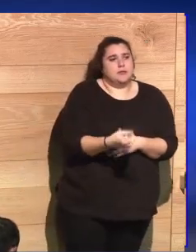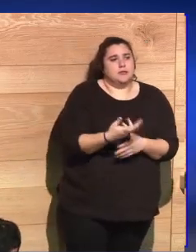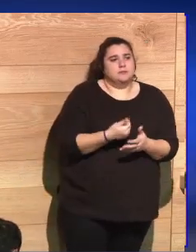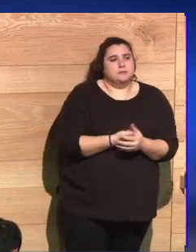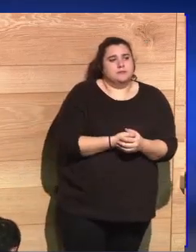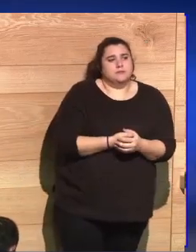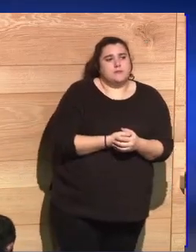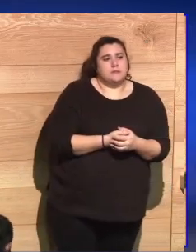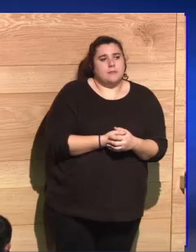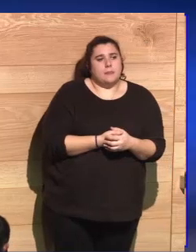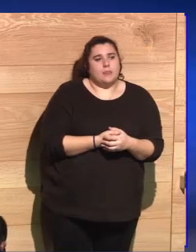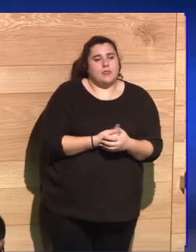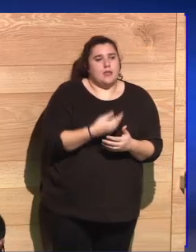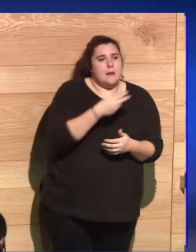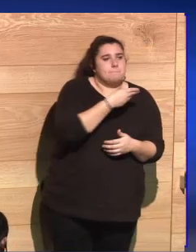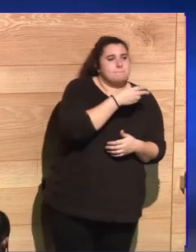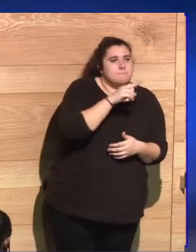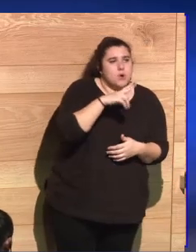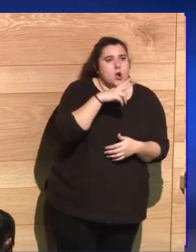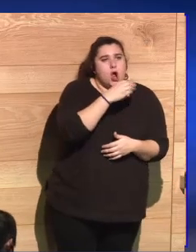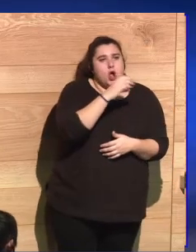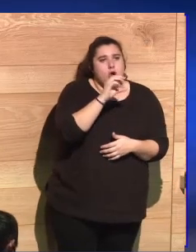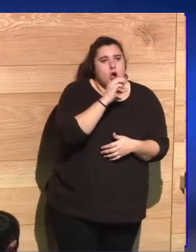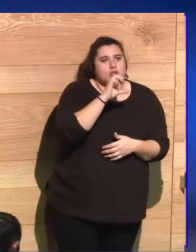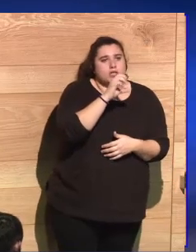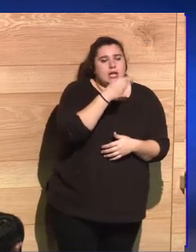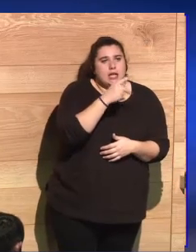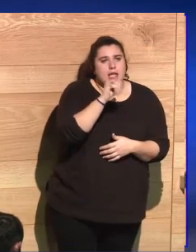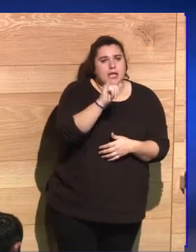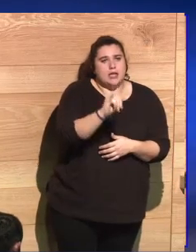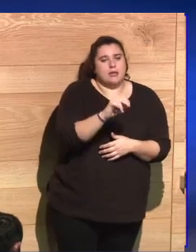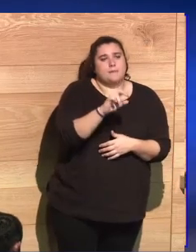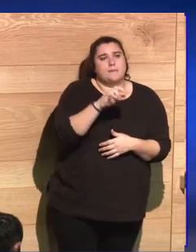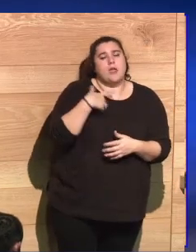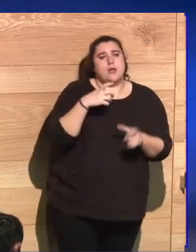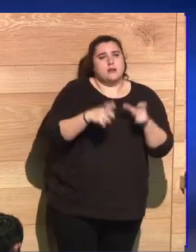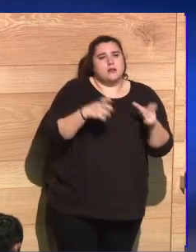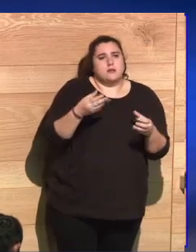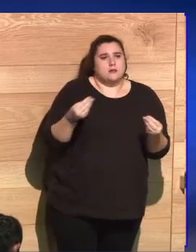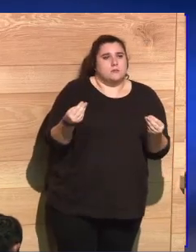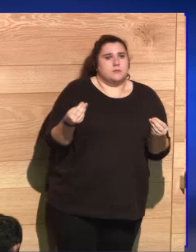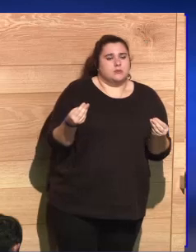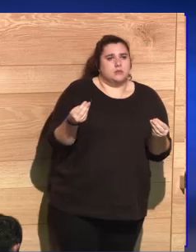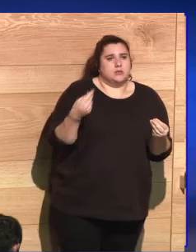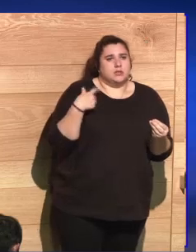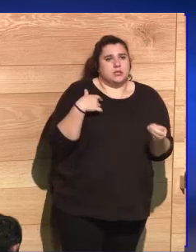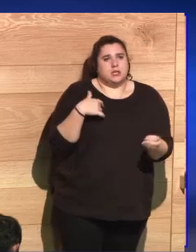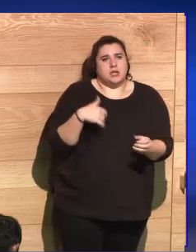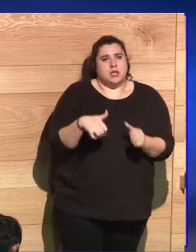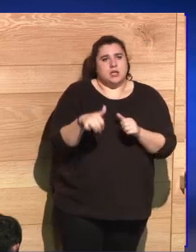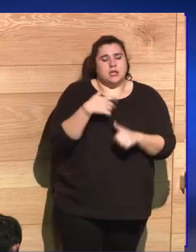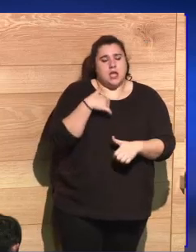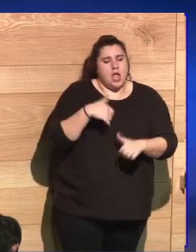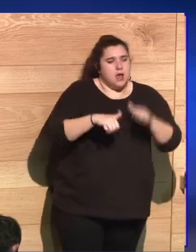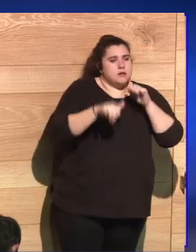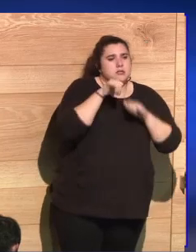name it, Charles Bukowski, living on Skid Row in L.A. and drinking wine, and getting